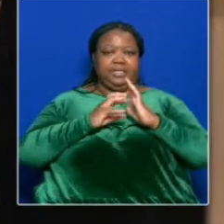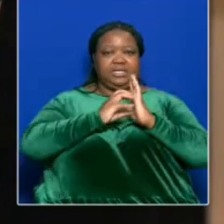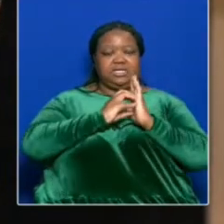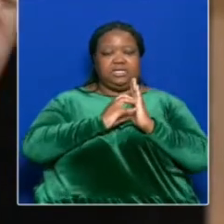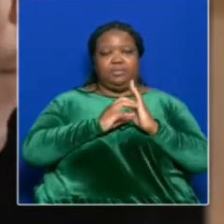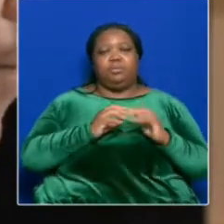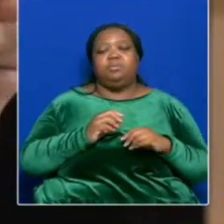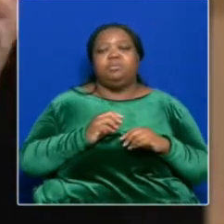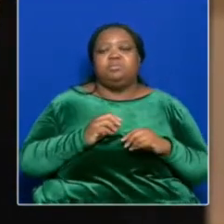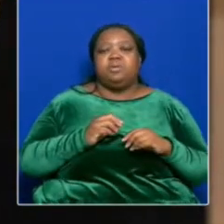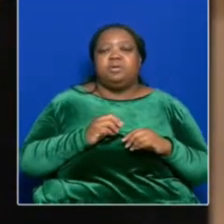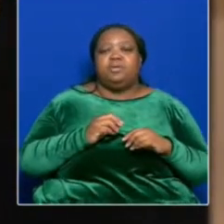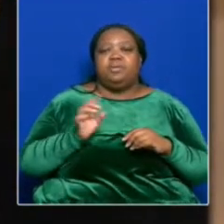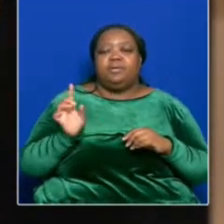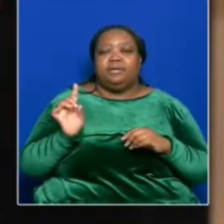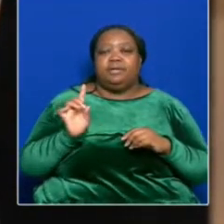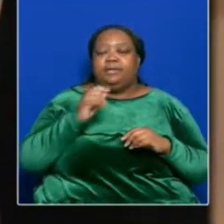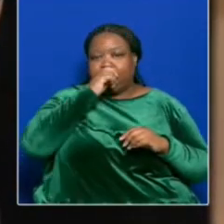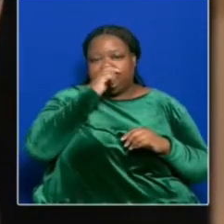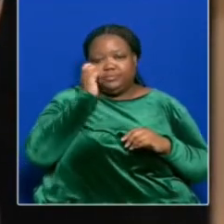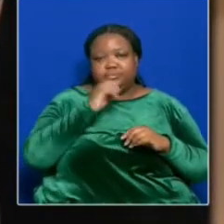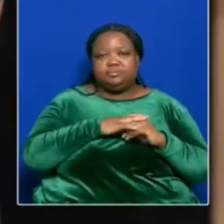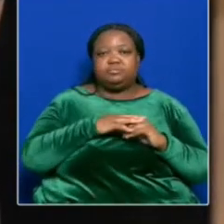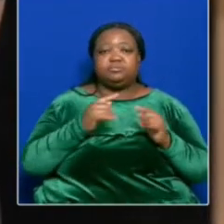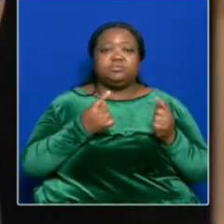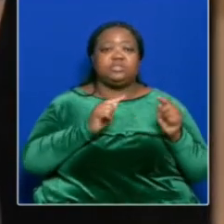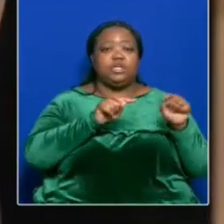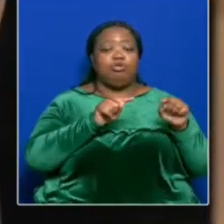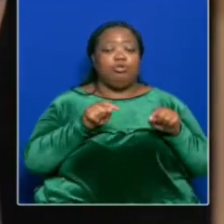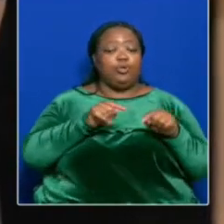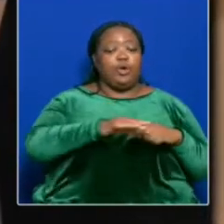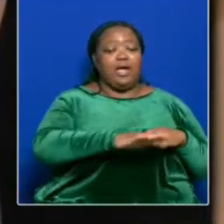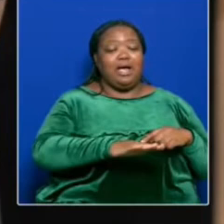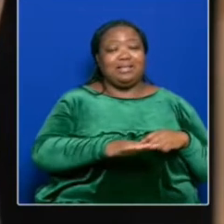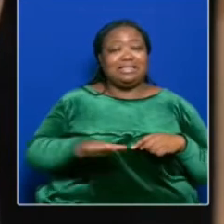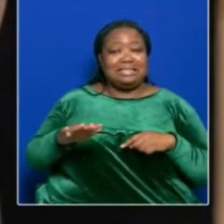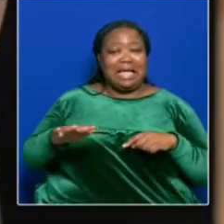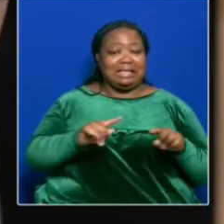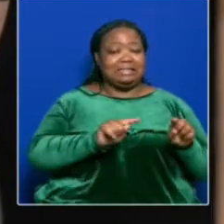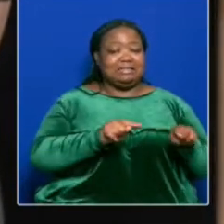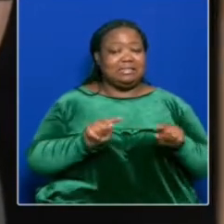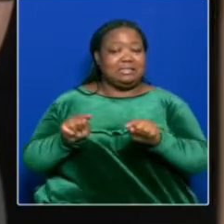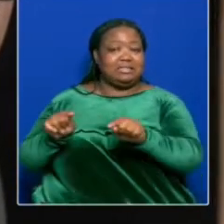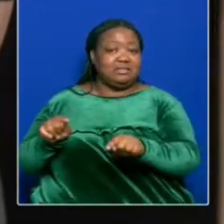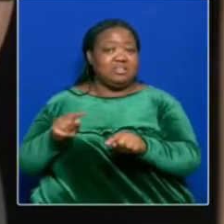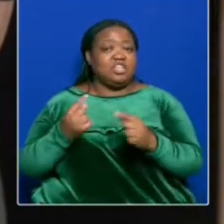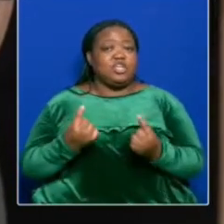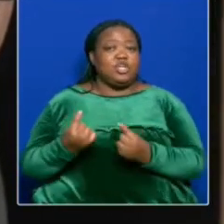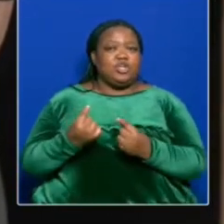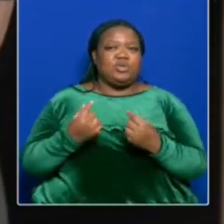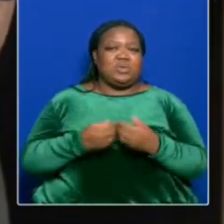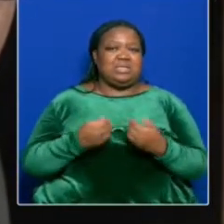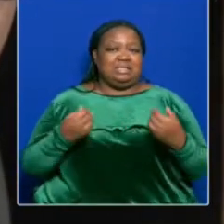instance, when you have to go to the various sites. Yes. I would understand that that would have to be done separately. Yes, Chair.